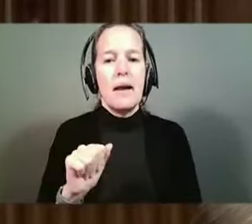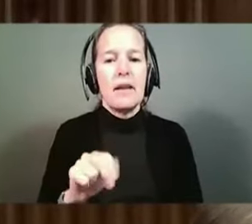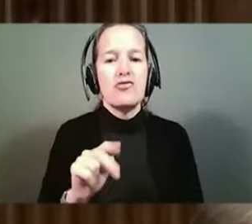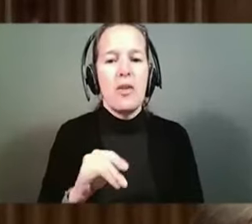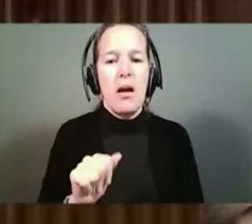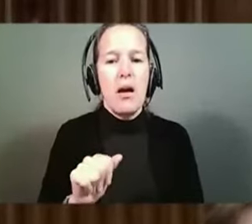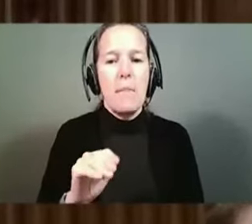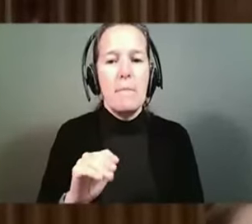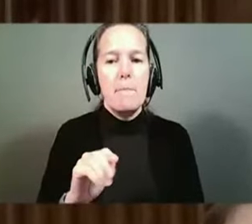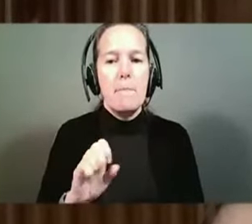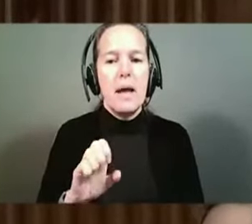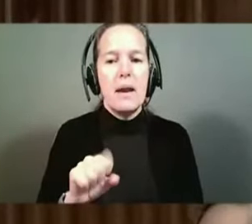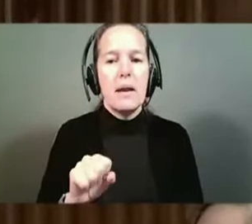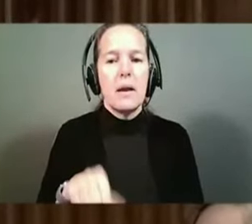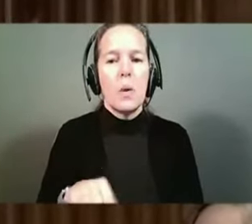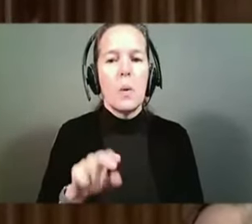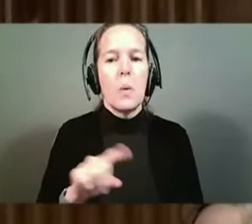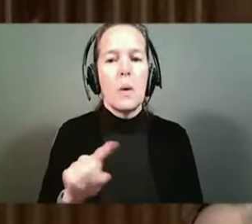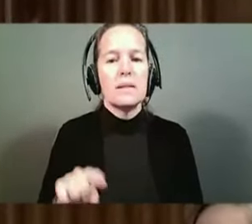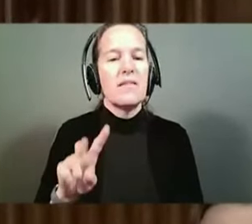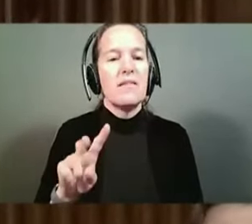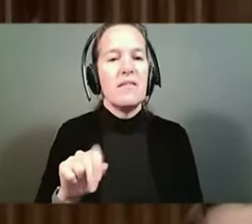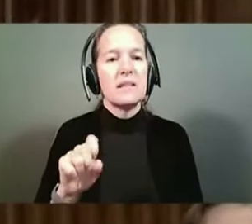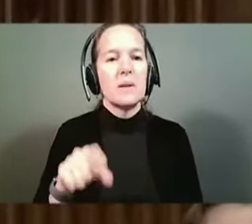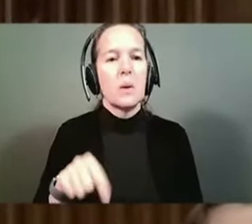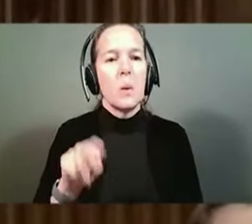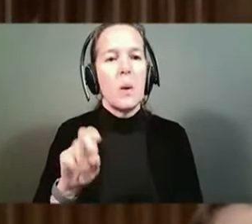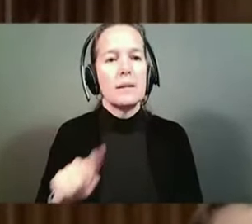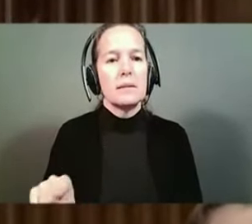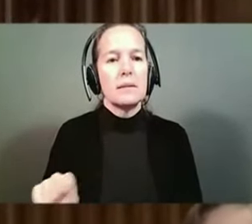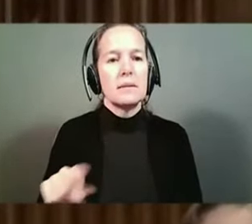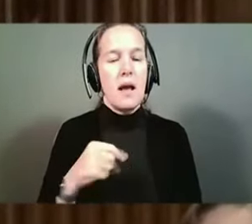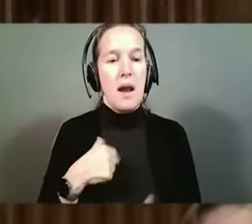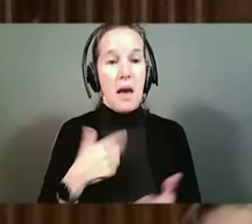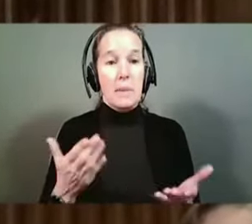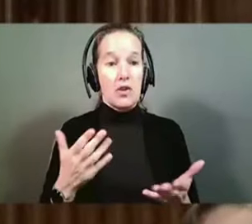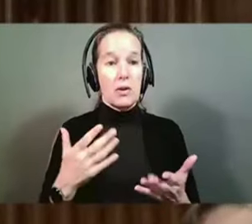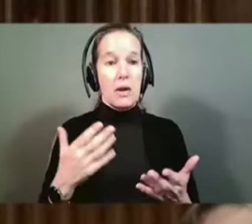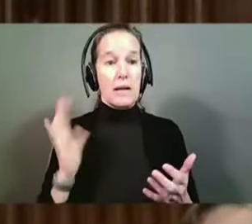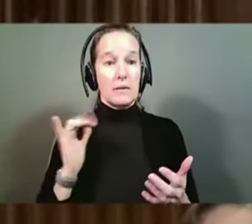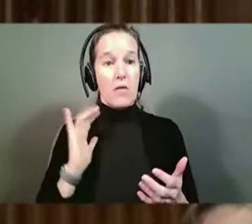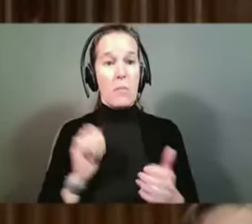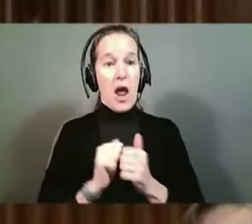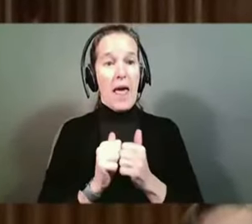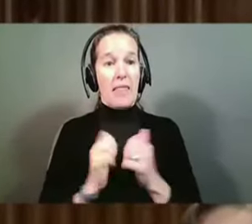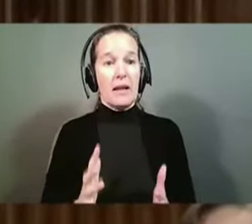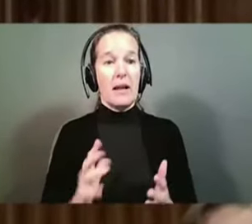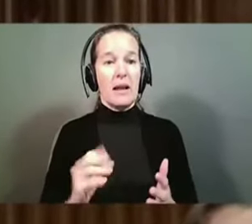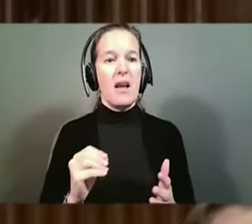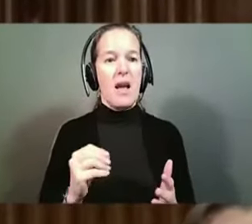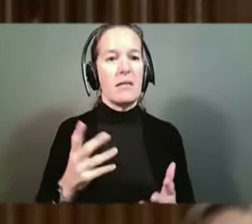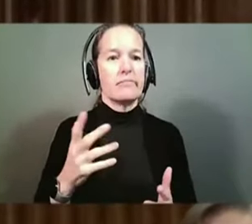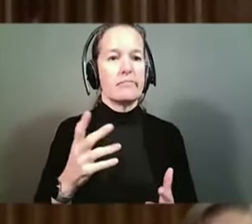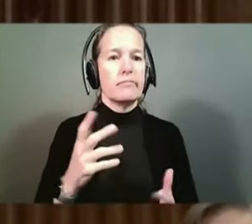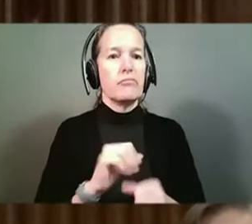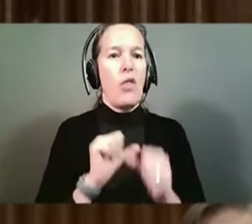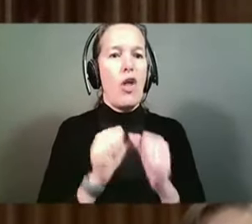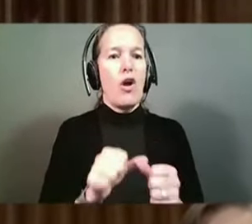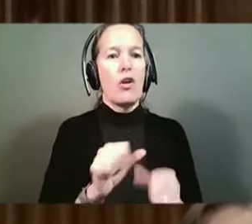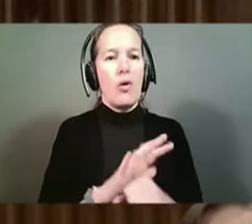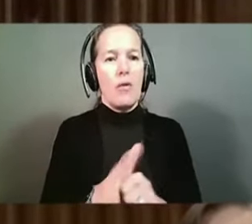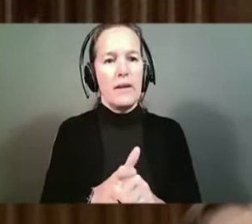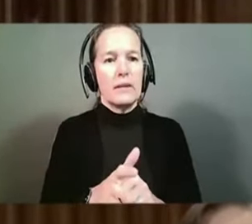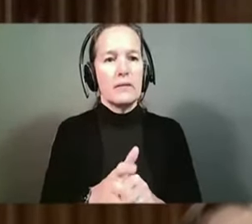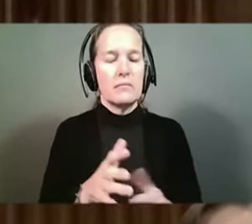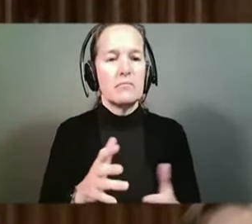here to speak as a disabled former athlete, long COVID patient, and former president of Body Politic, the grassroots patient-led